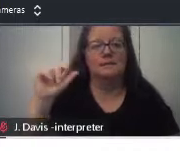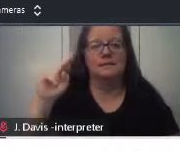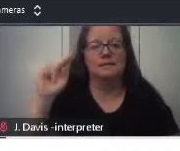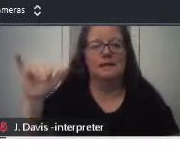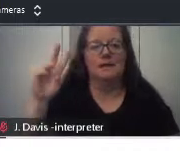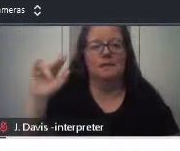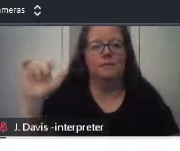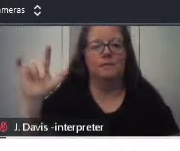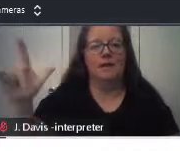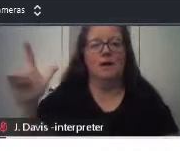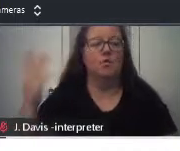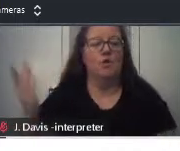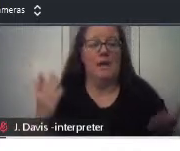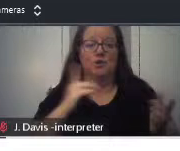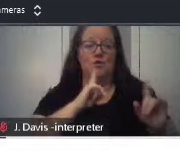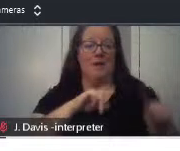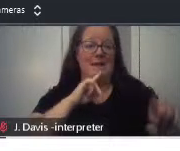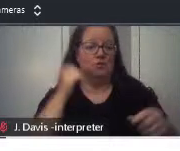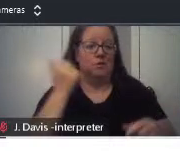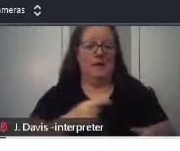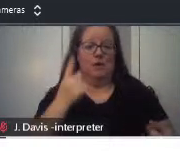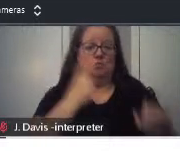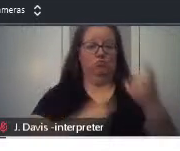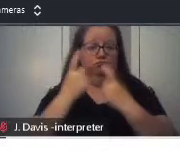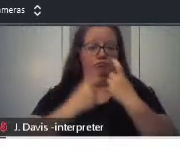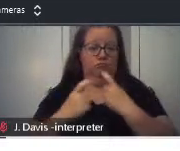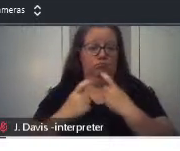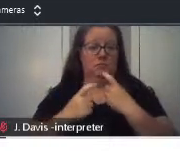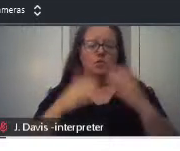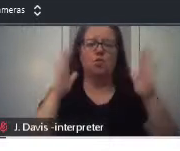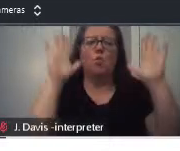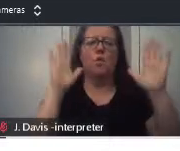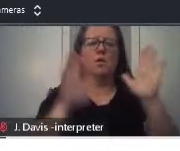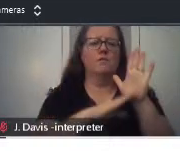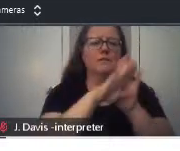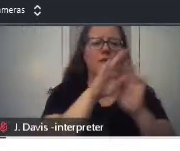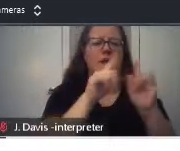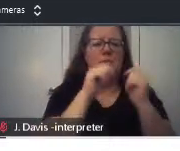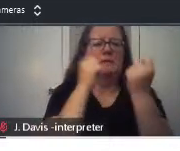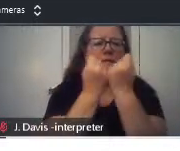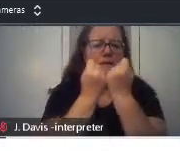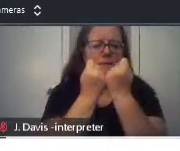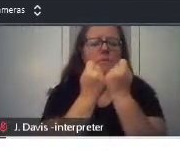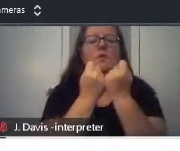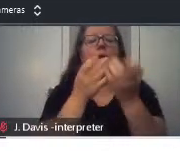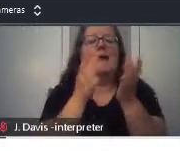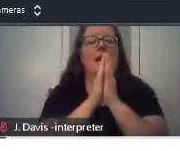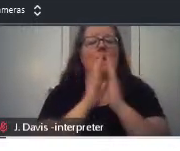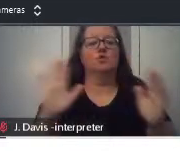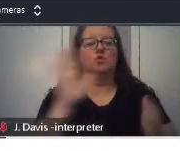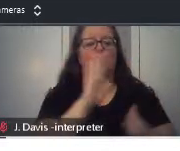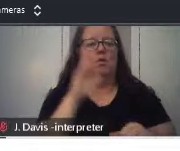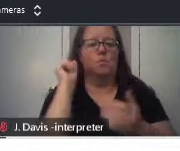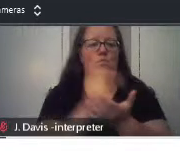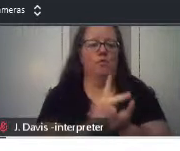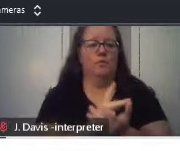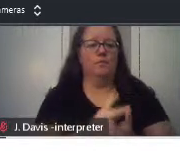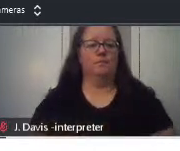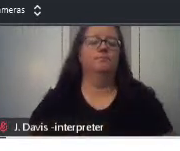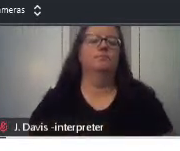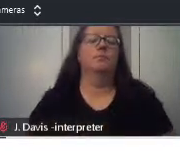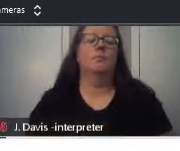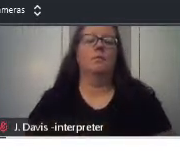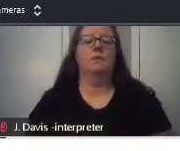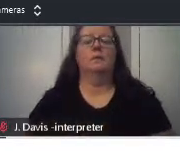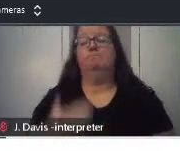to answer questions. This is a terrific development team, and we'd ask for your approval. Thank you. Yes,